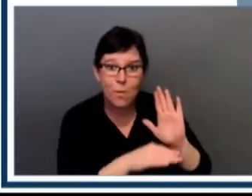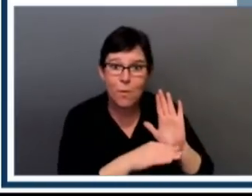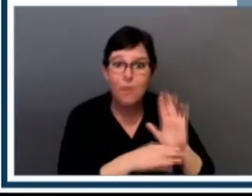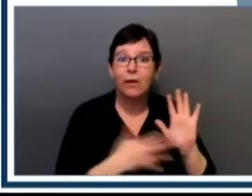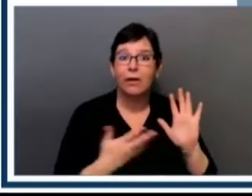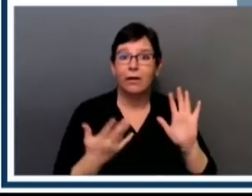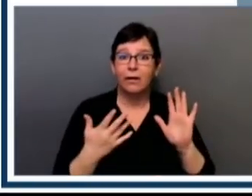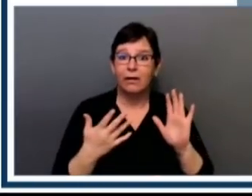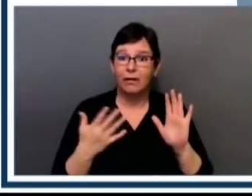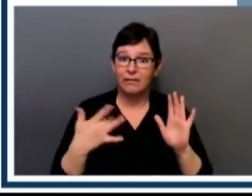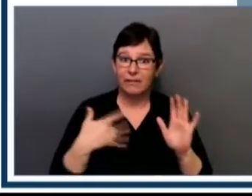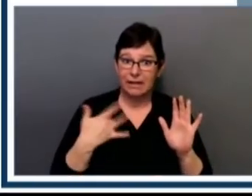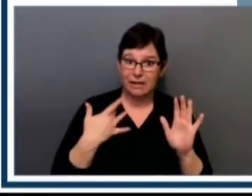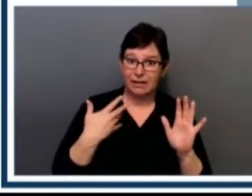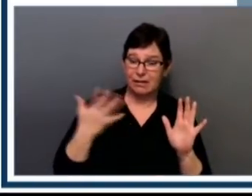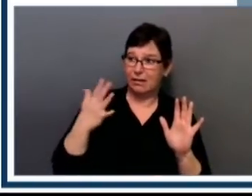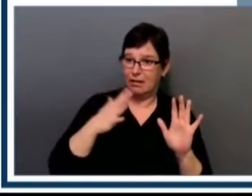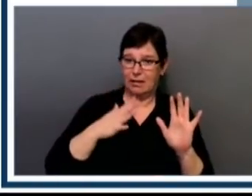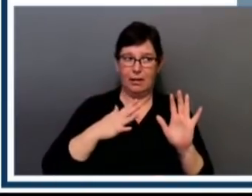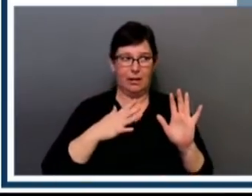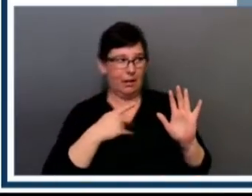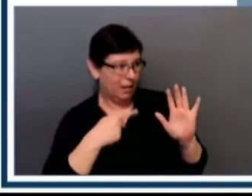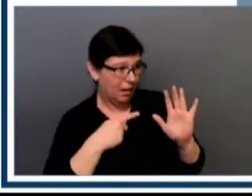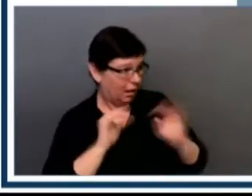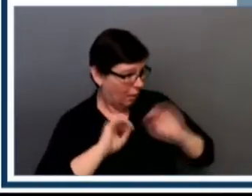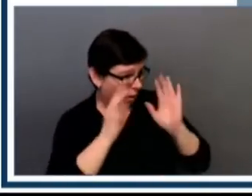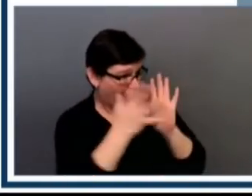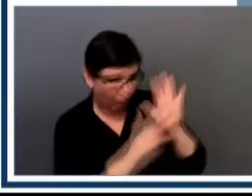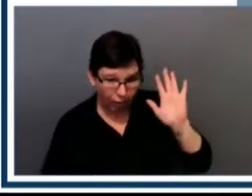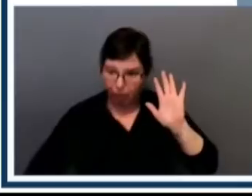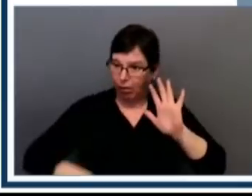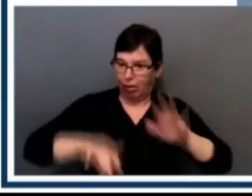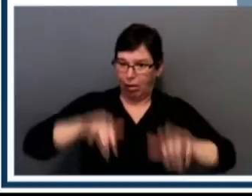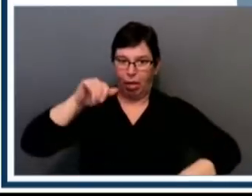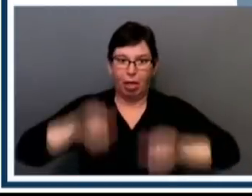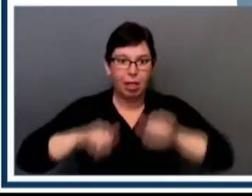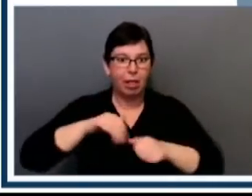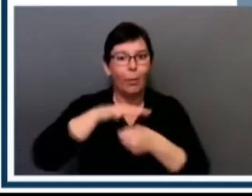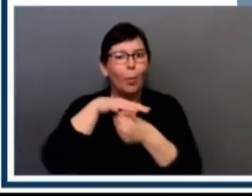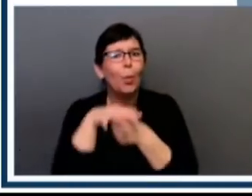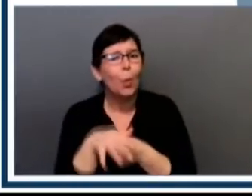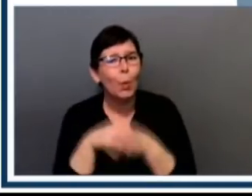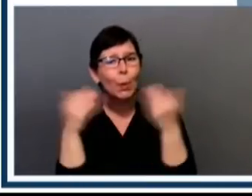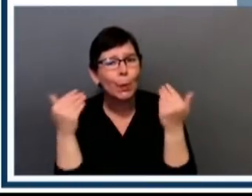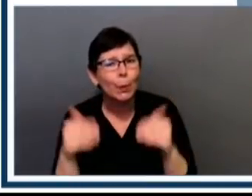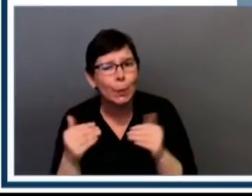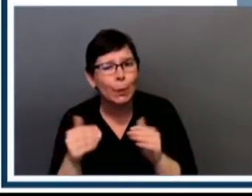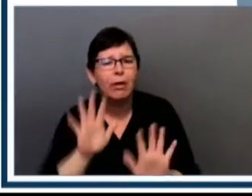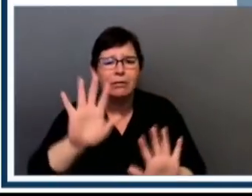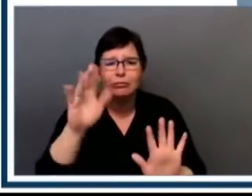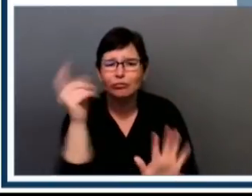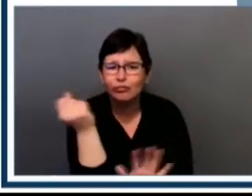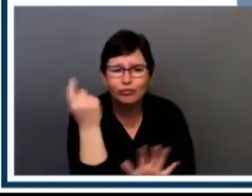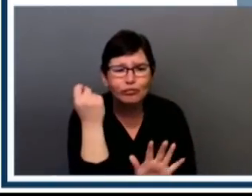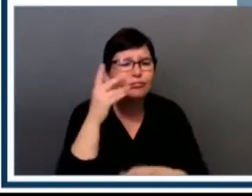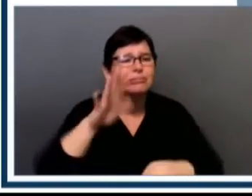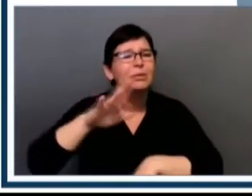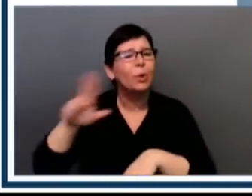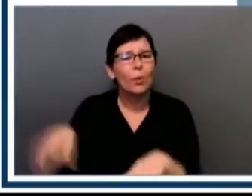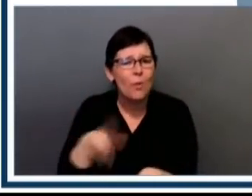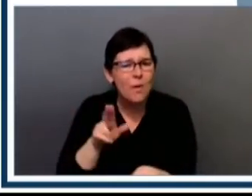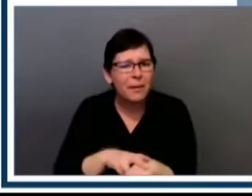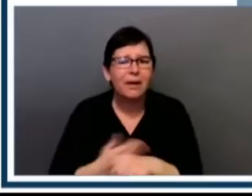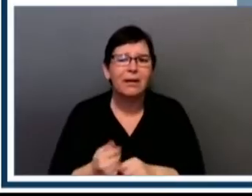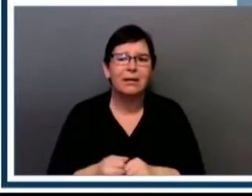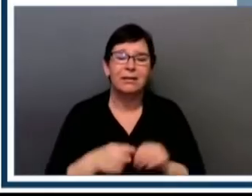Restrictions played a necessary and important role in our response to COVID-19. They helped contain the spread of the virus in the first